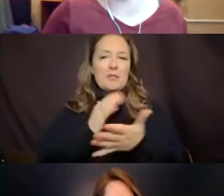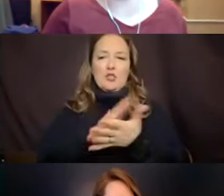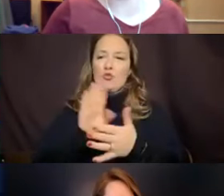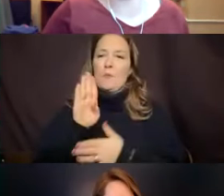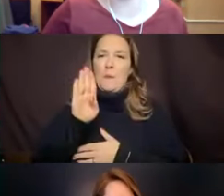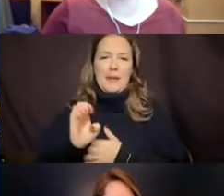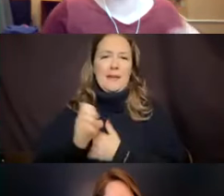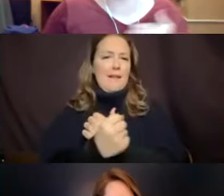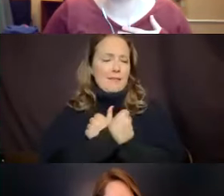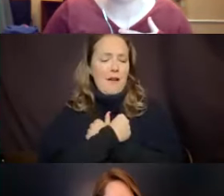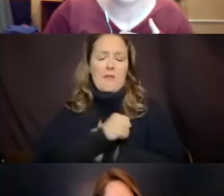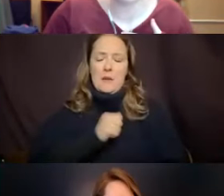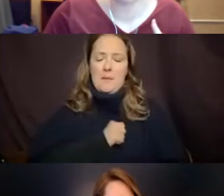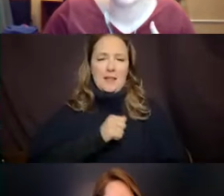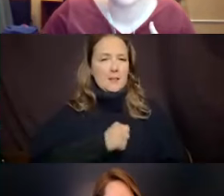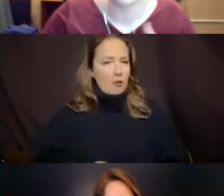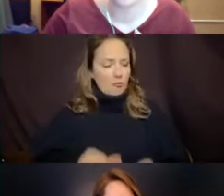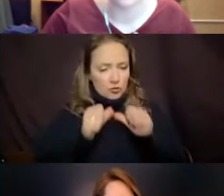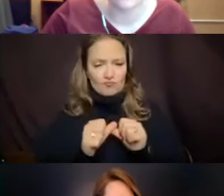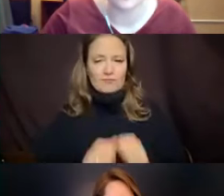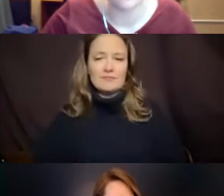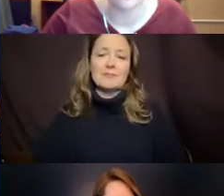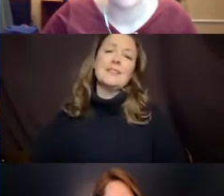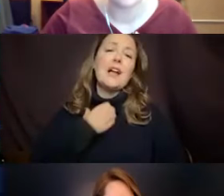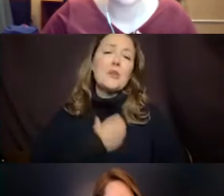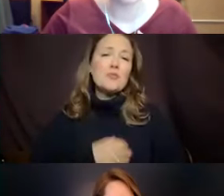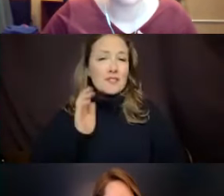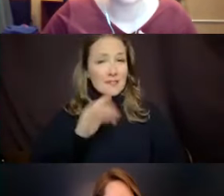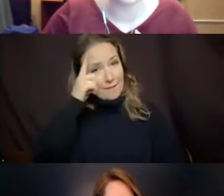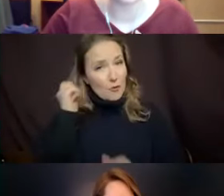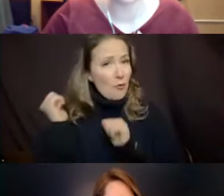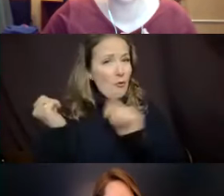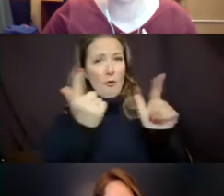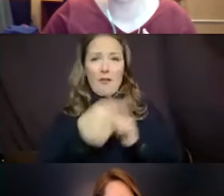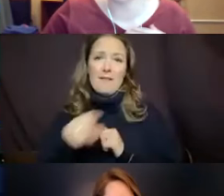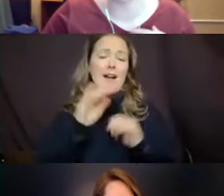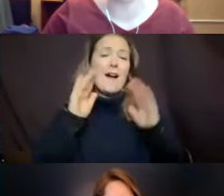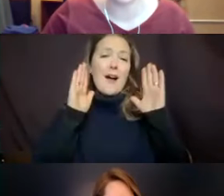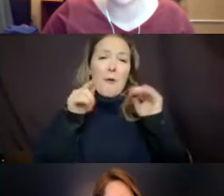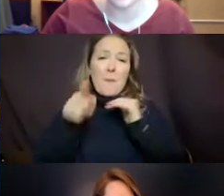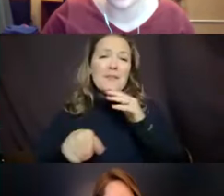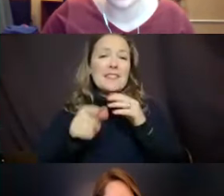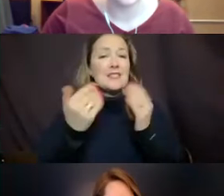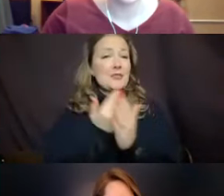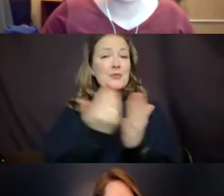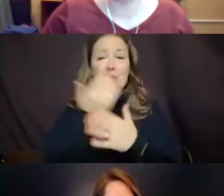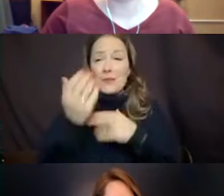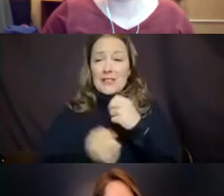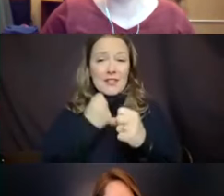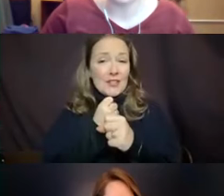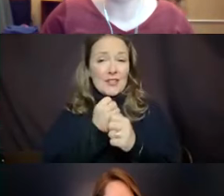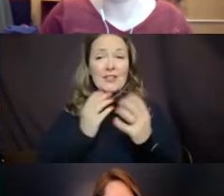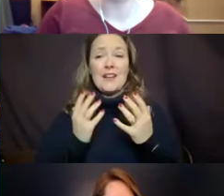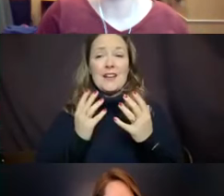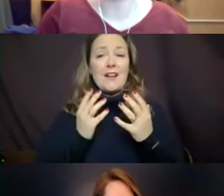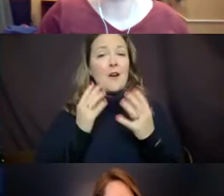love myself. I wish that for all of you. I hope that this new coming year,